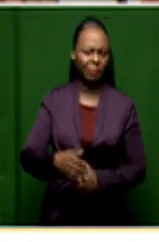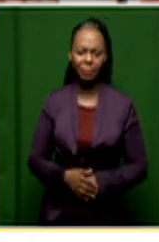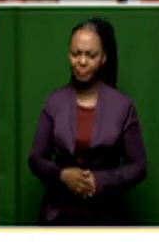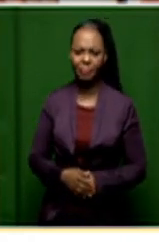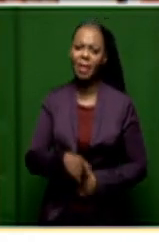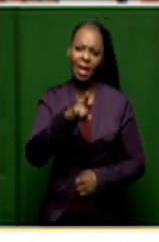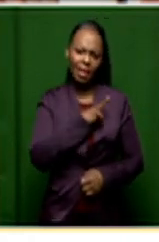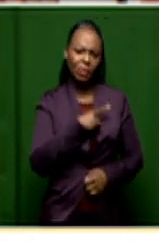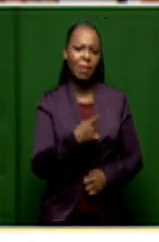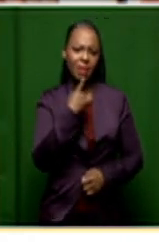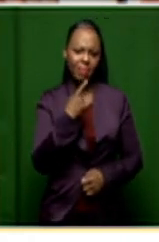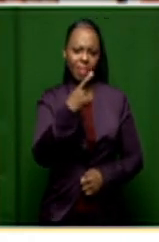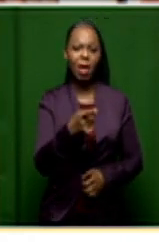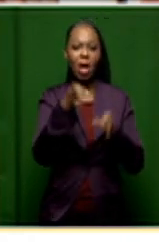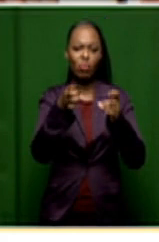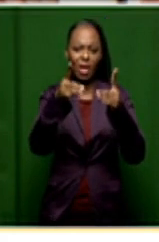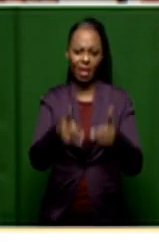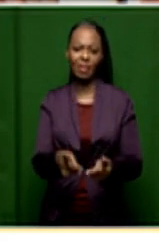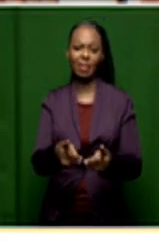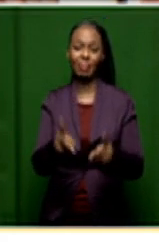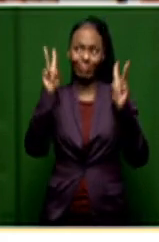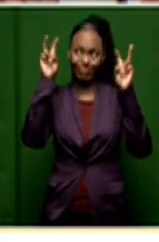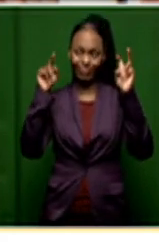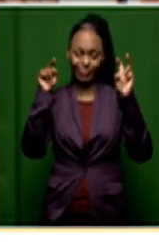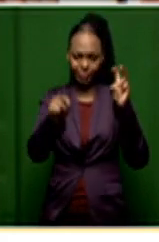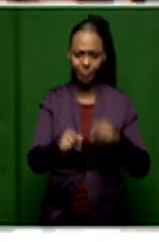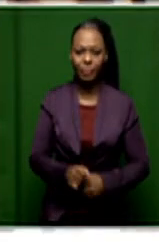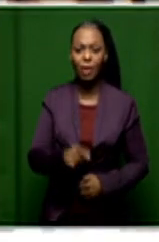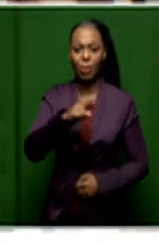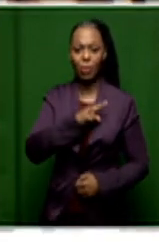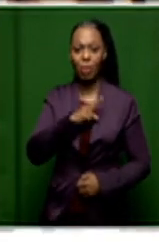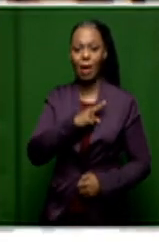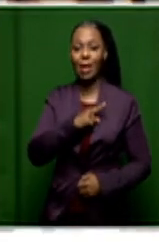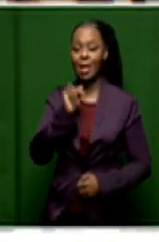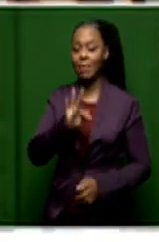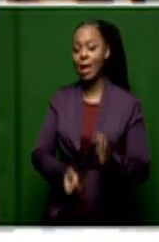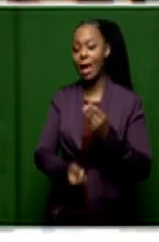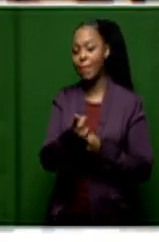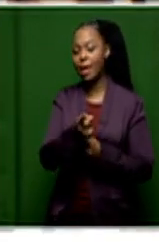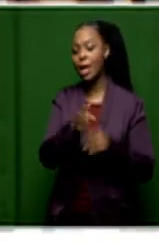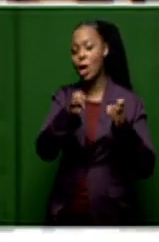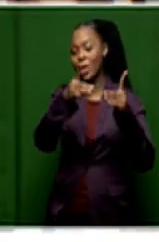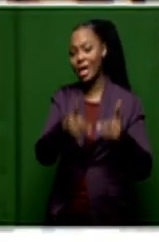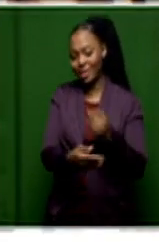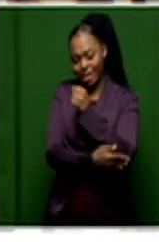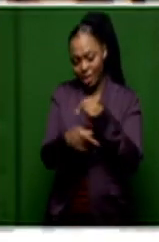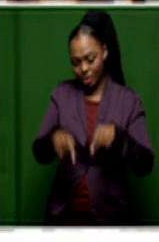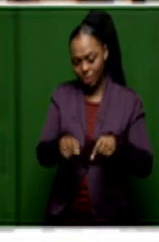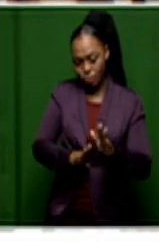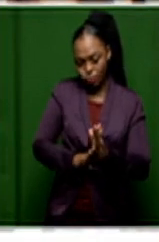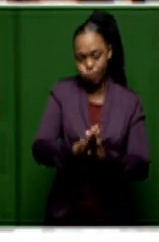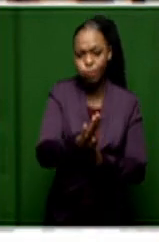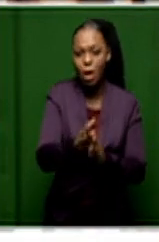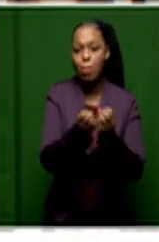That's why I mentioned the educational sphere, because until such time as we improve the educational outcomes of the majority of